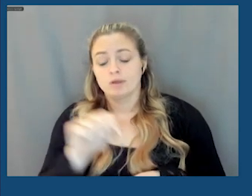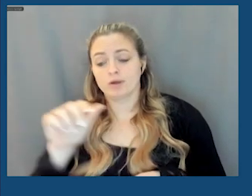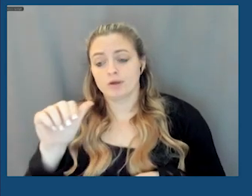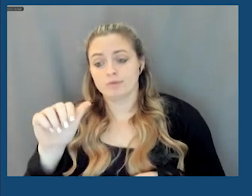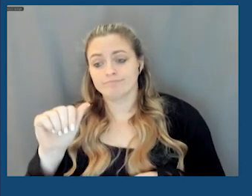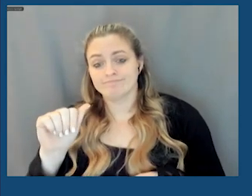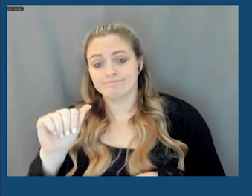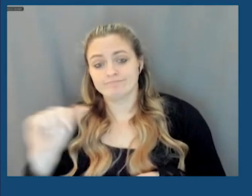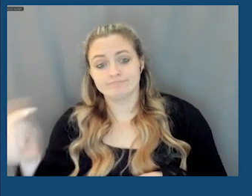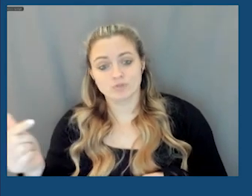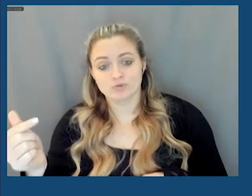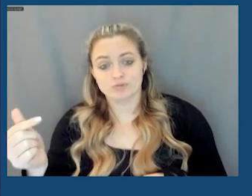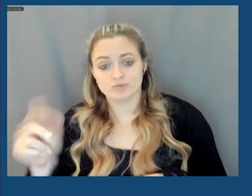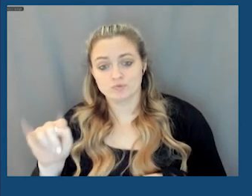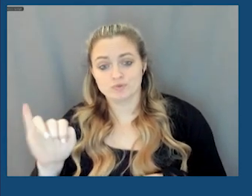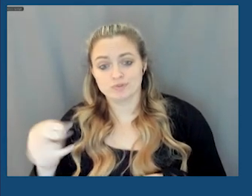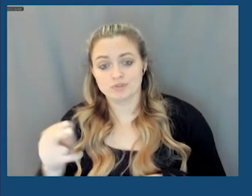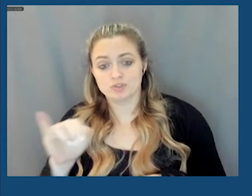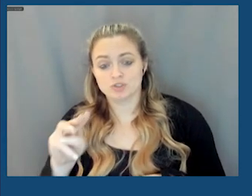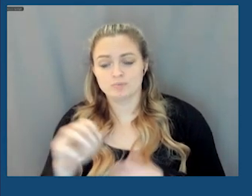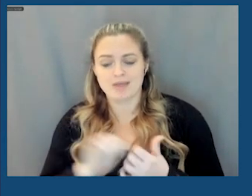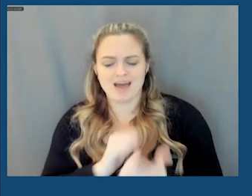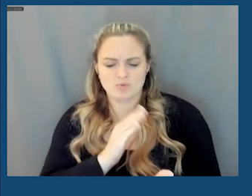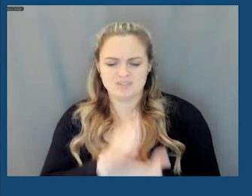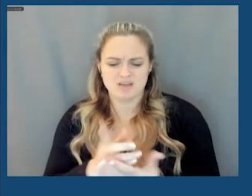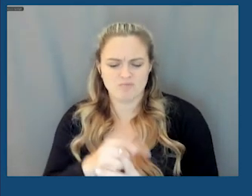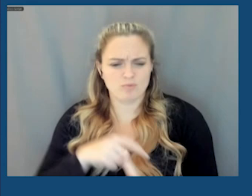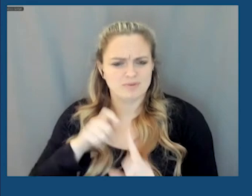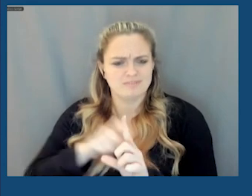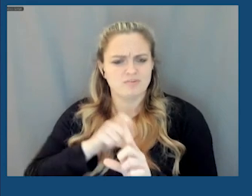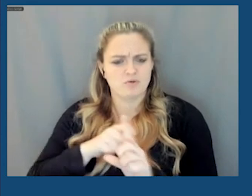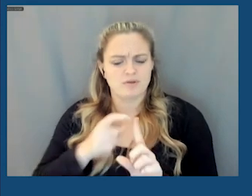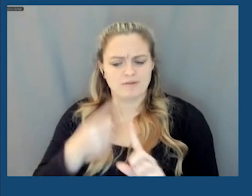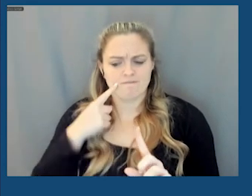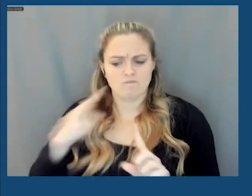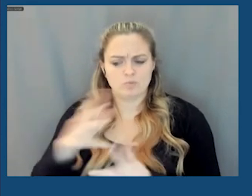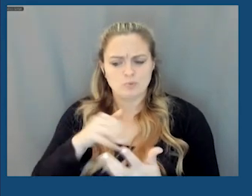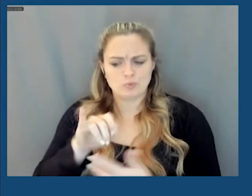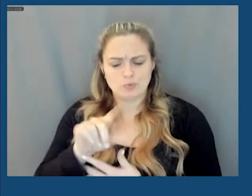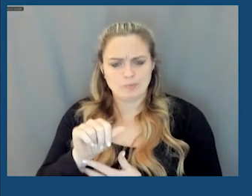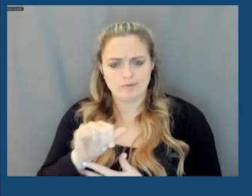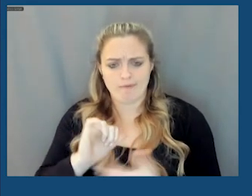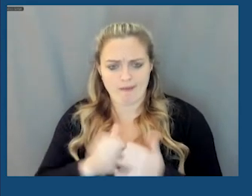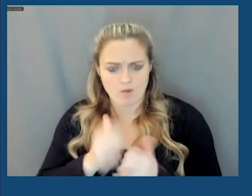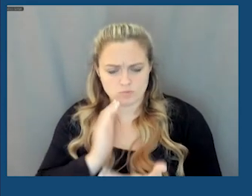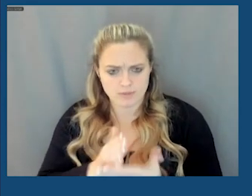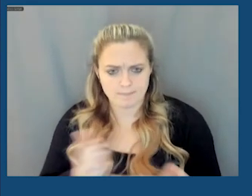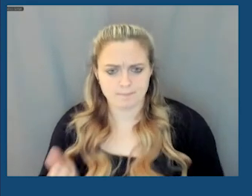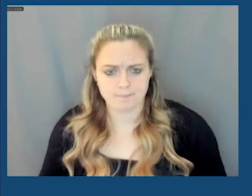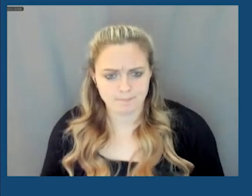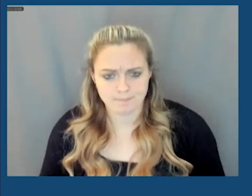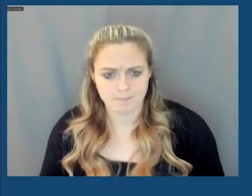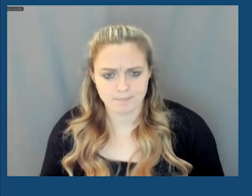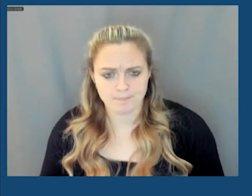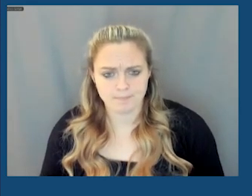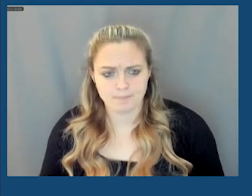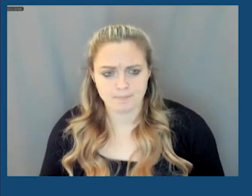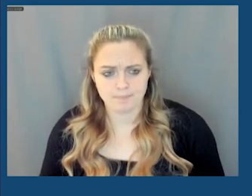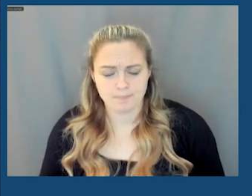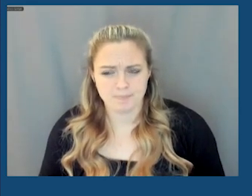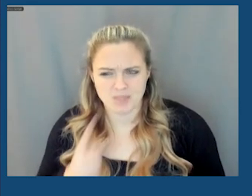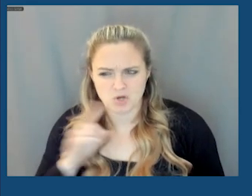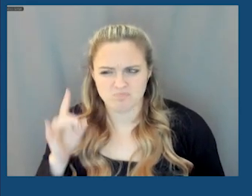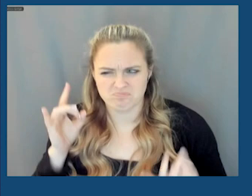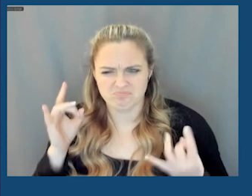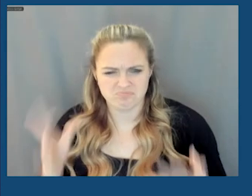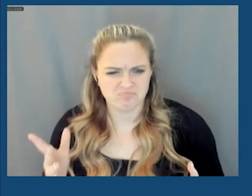do to stop young people from being targeted from social media messages that are so hateful